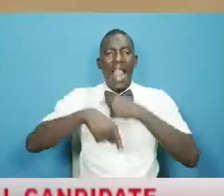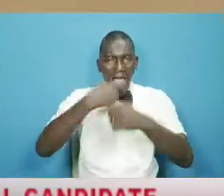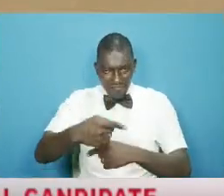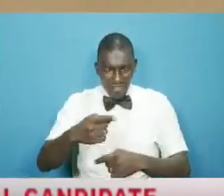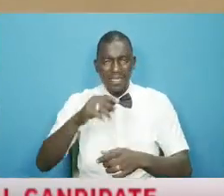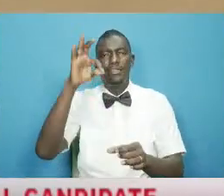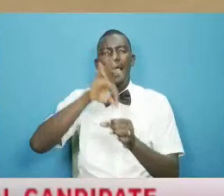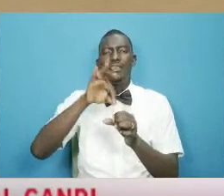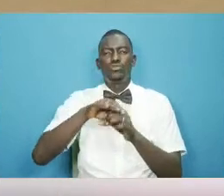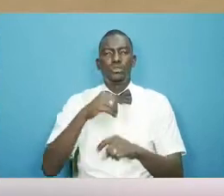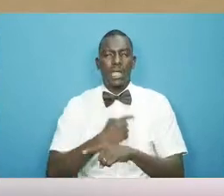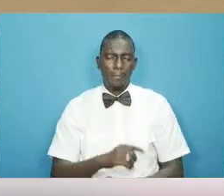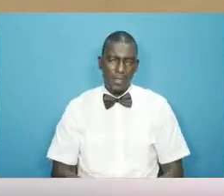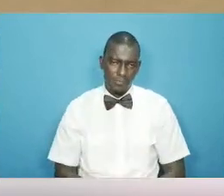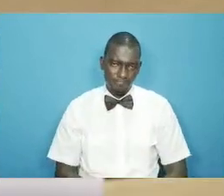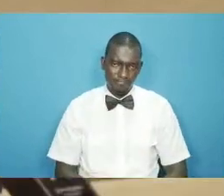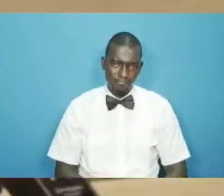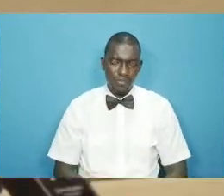election.